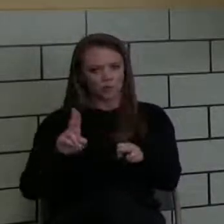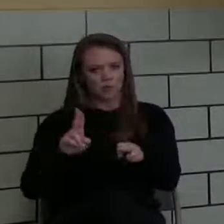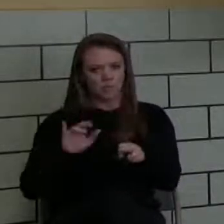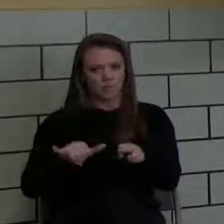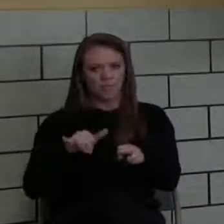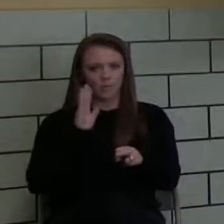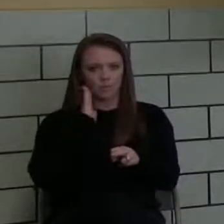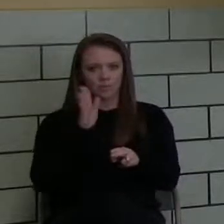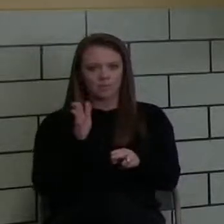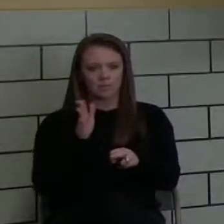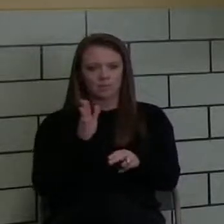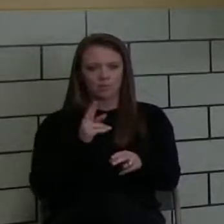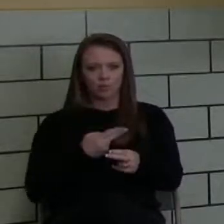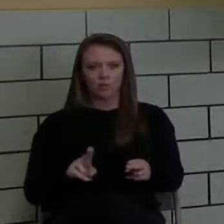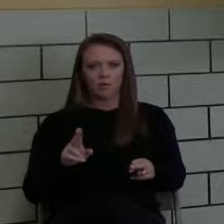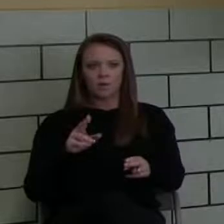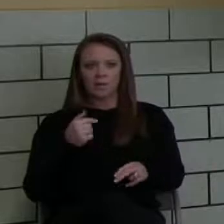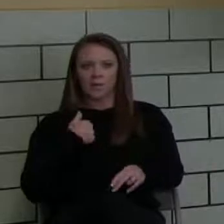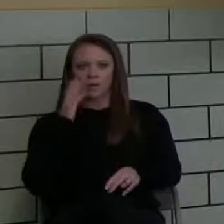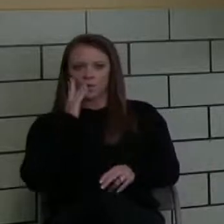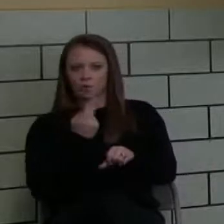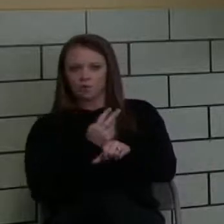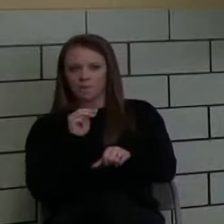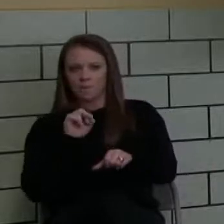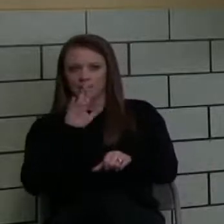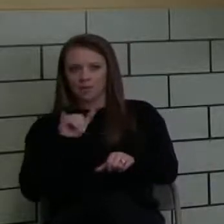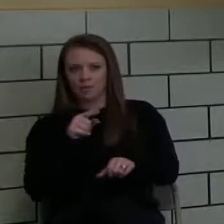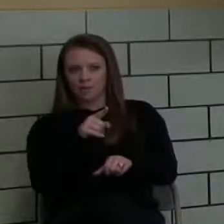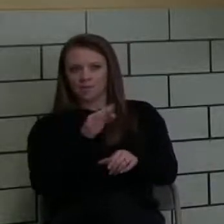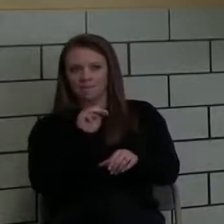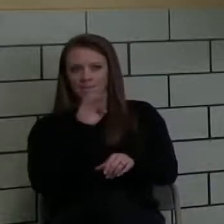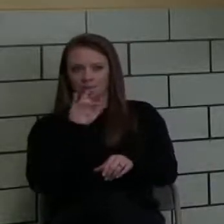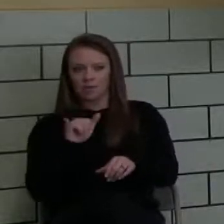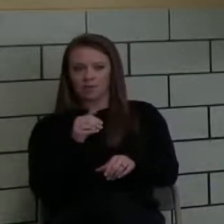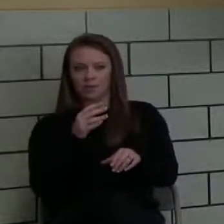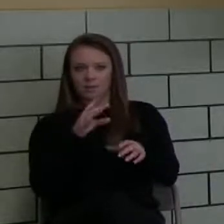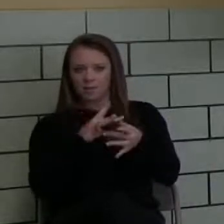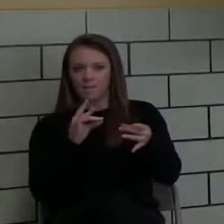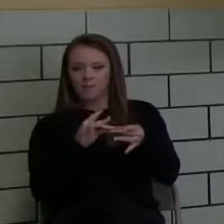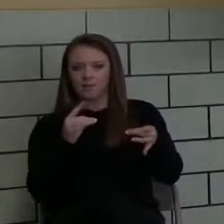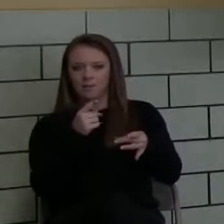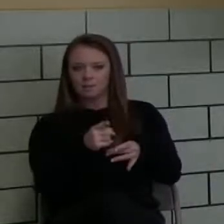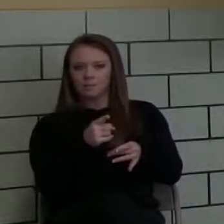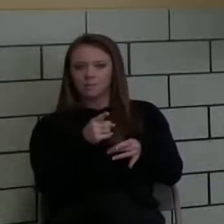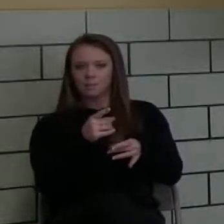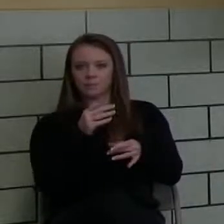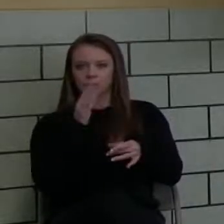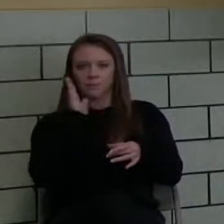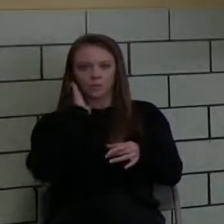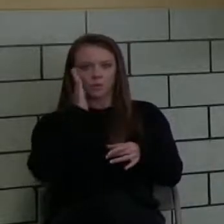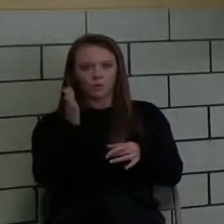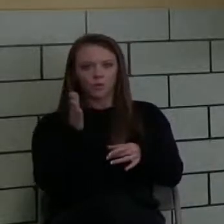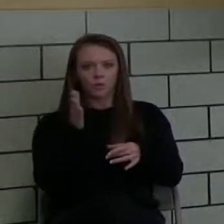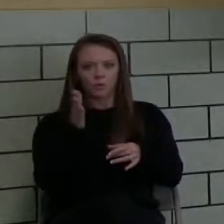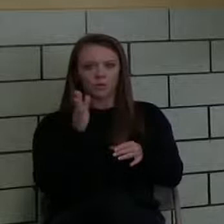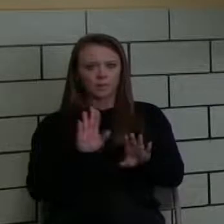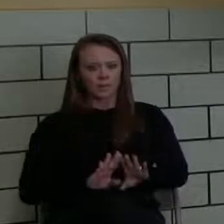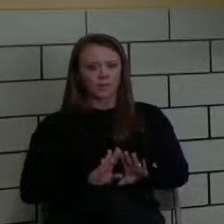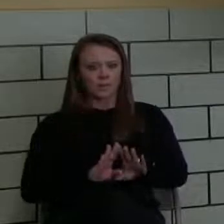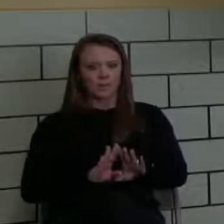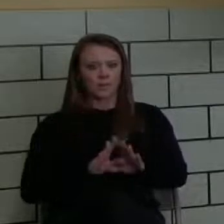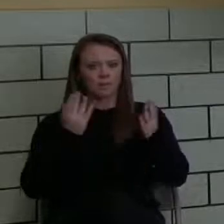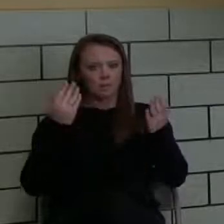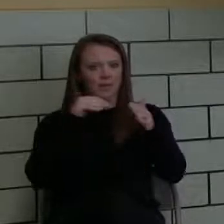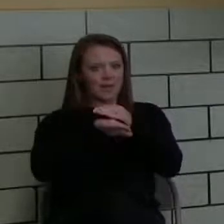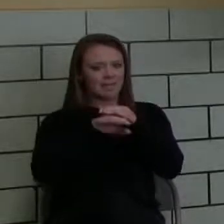out, like, we're just gonna Yeah, be. part of Danville will be on the streets every day. Yeah, we're already planning to get out the next couple of weeks, once we get through